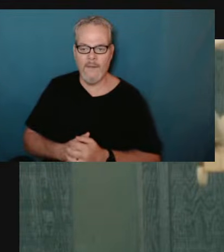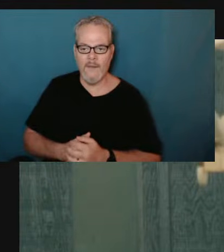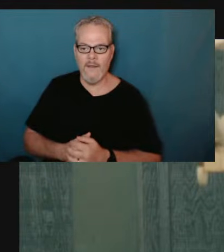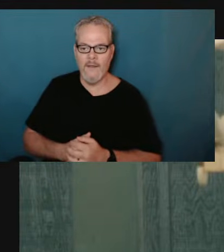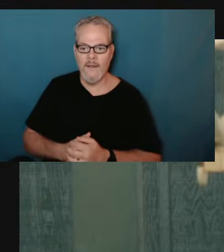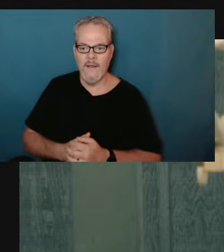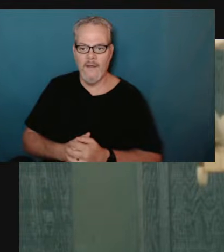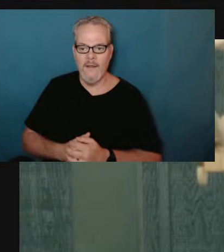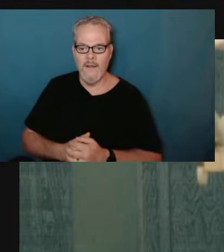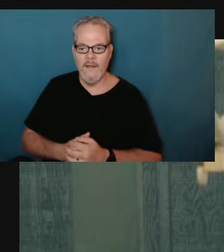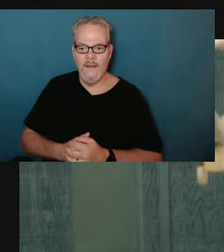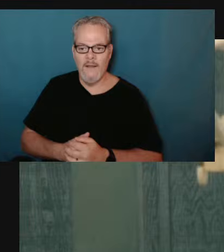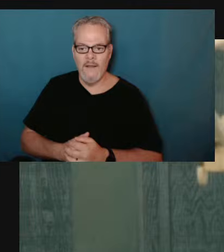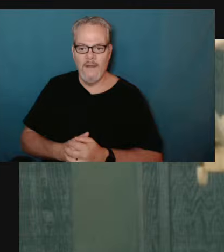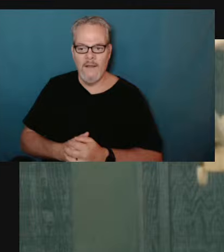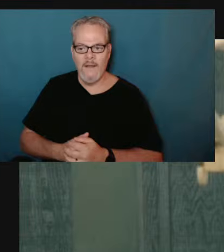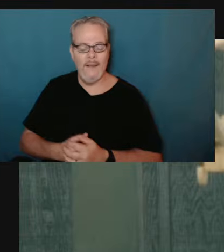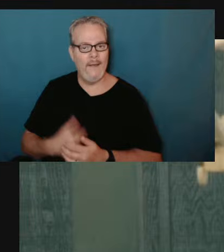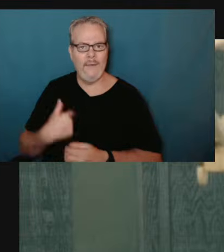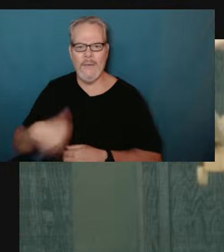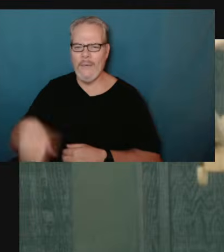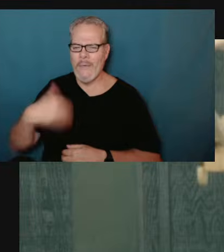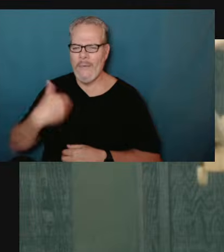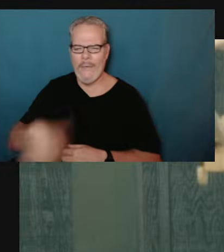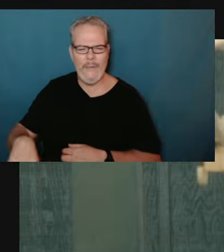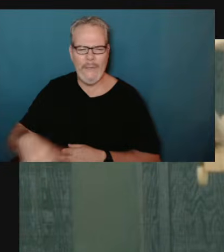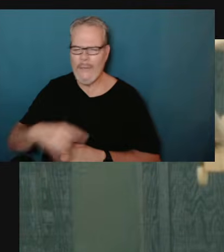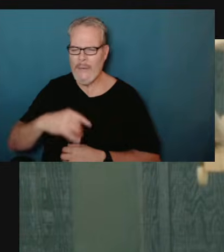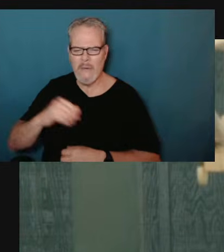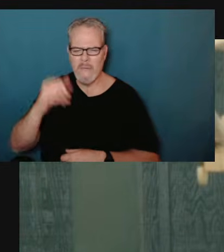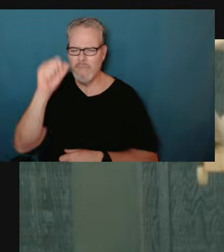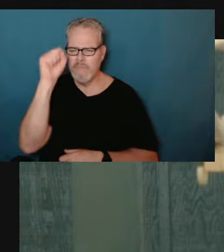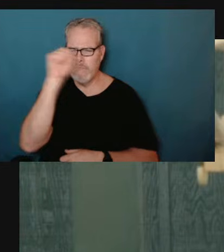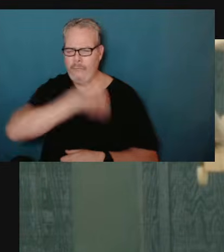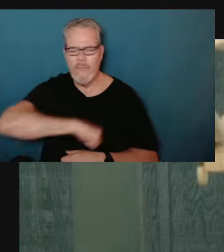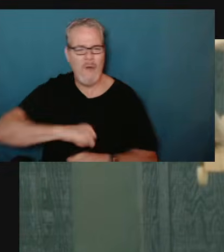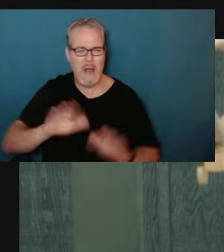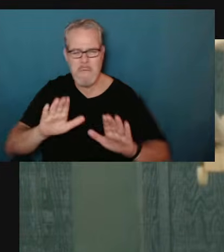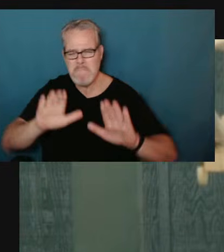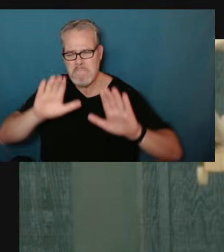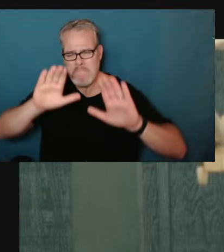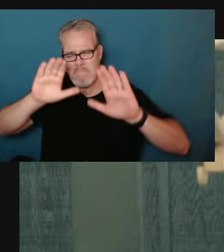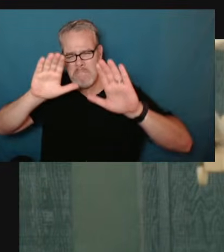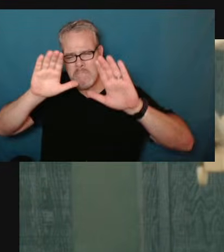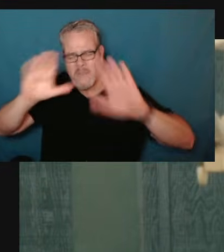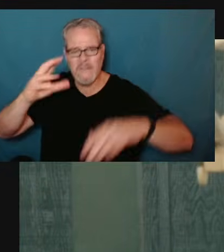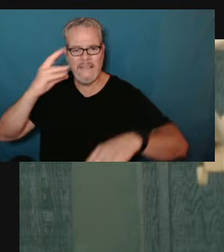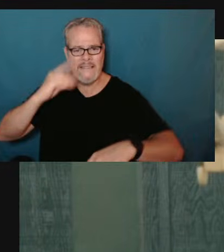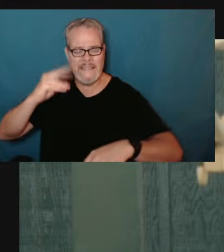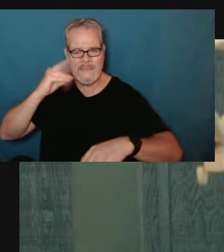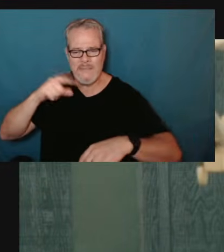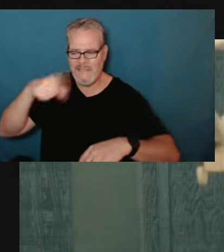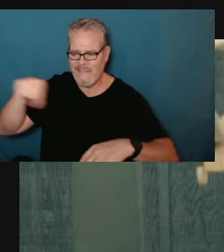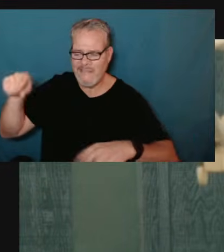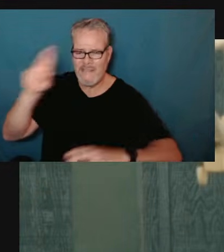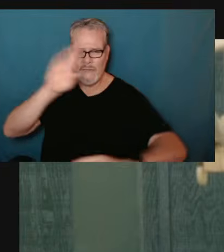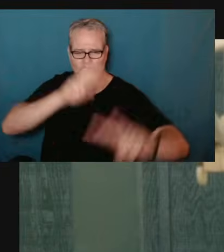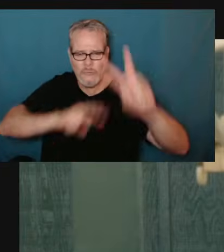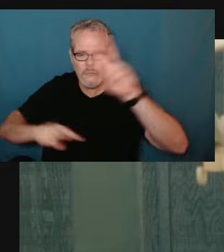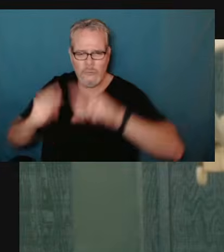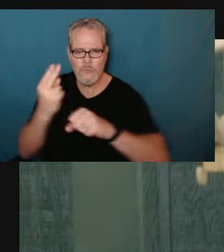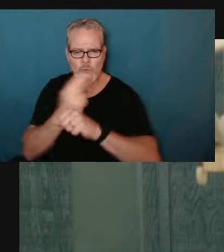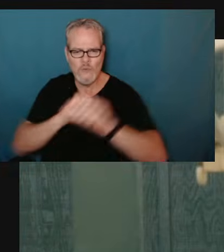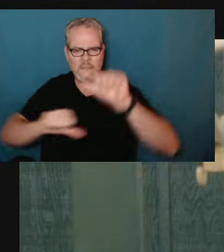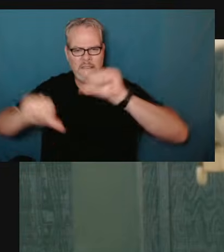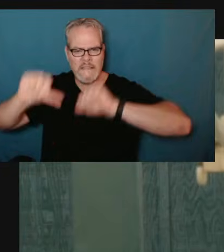an amazing tale of scientific discovery, and Don Swanson is the star of this tale, and it's really amazing. And